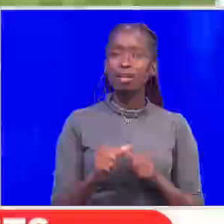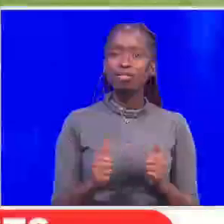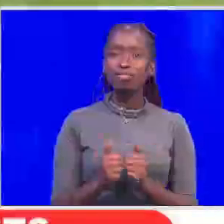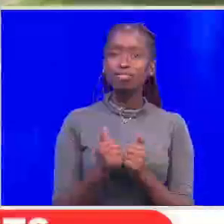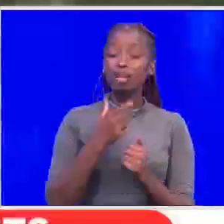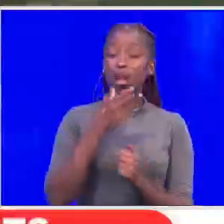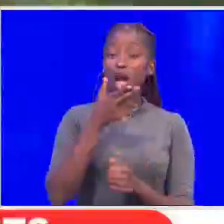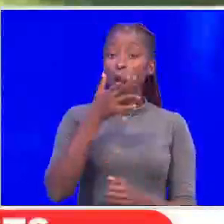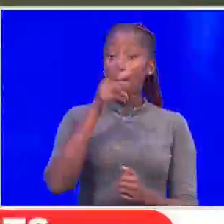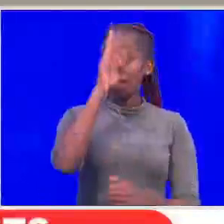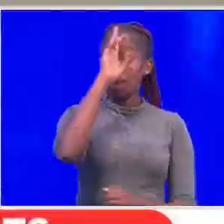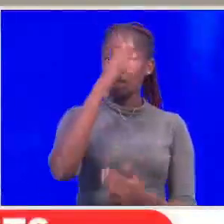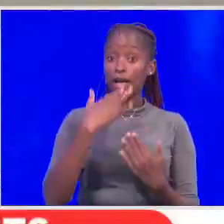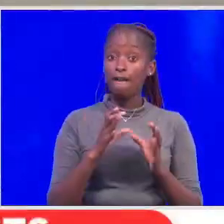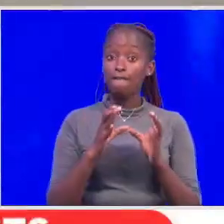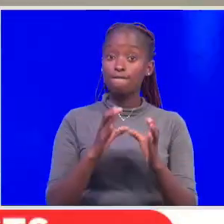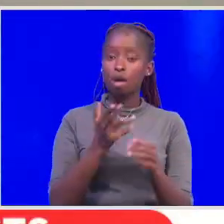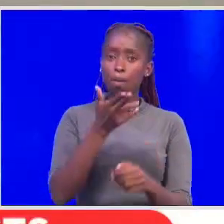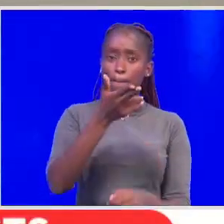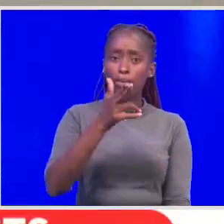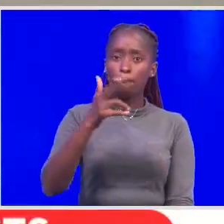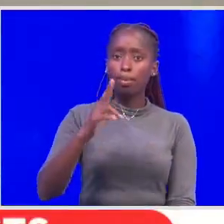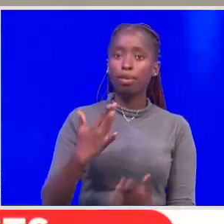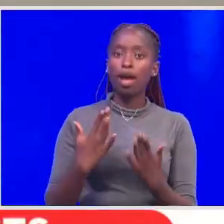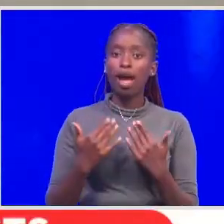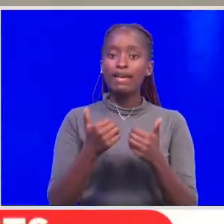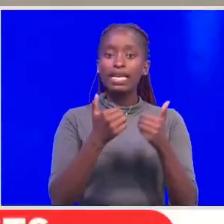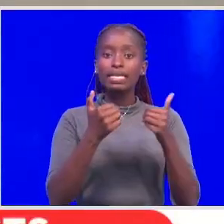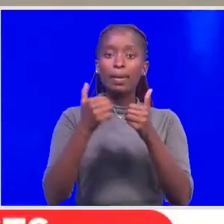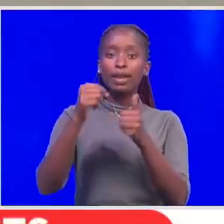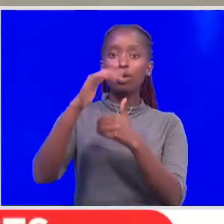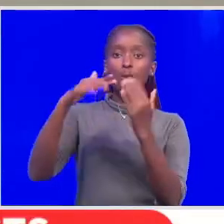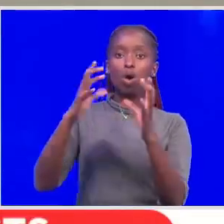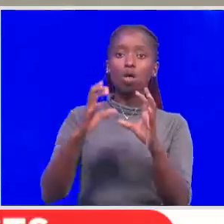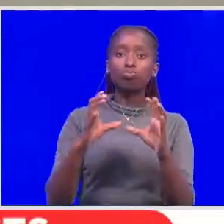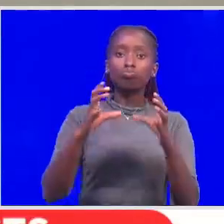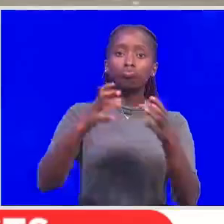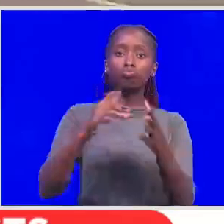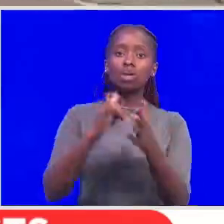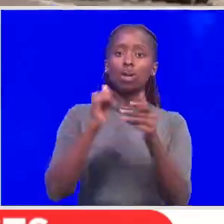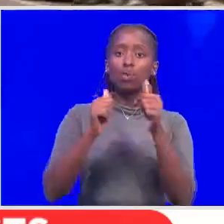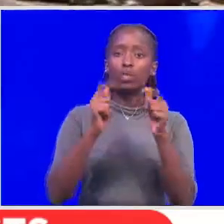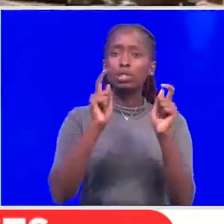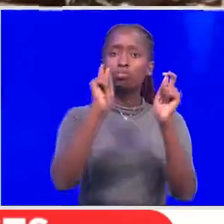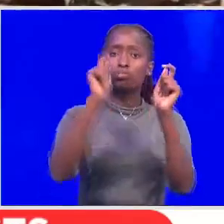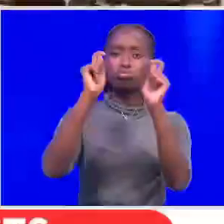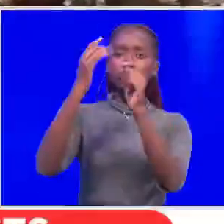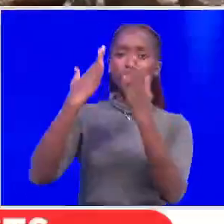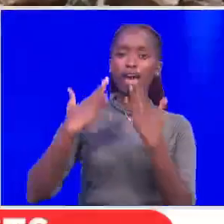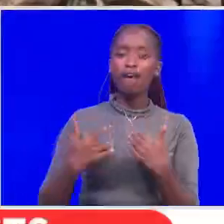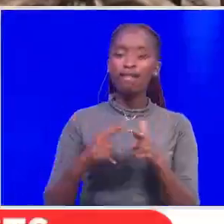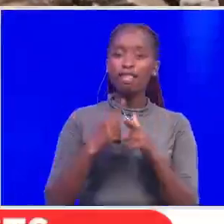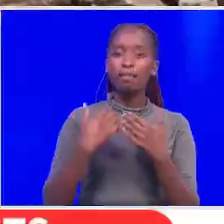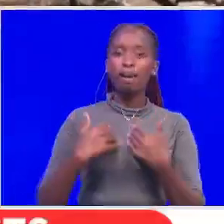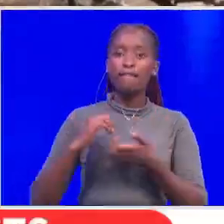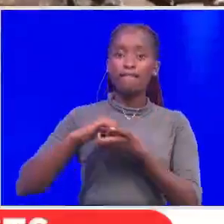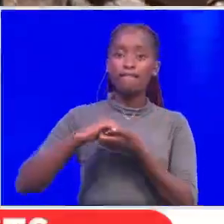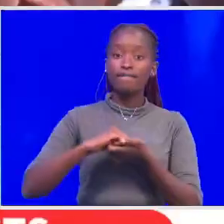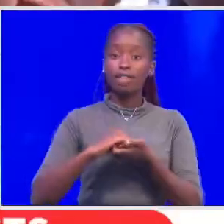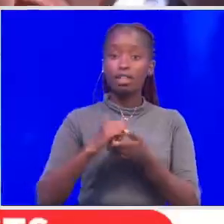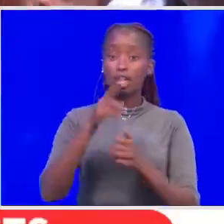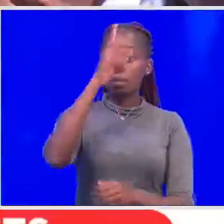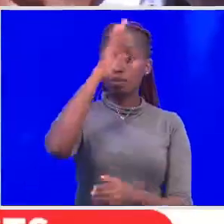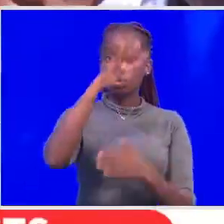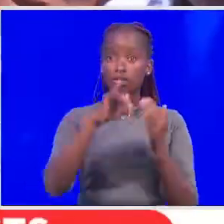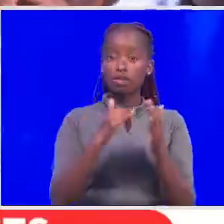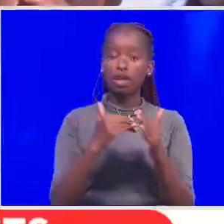crowd while firing in the air to repulse the crowd. For the better part of the day, the residents engaged police in running battle after barricading